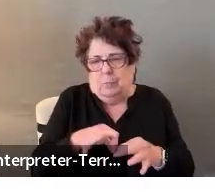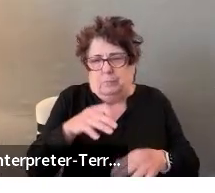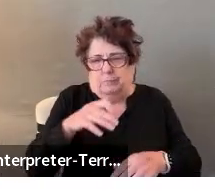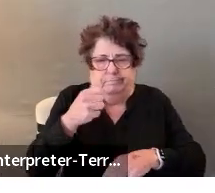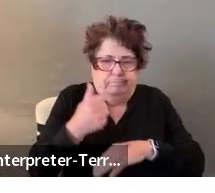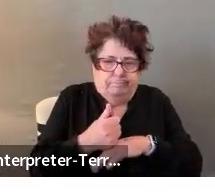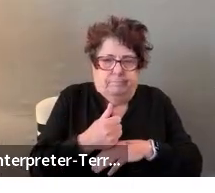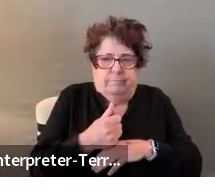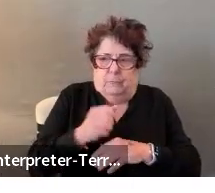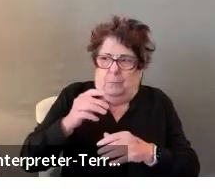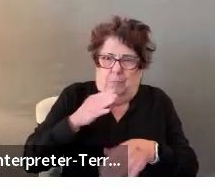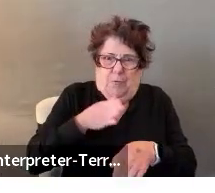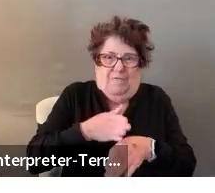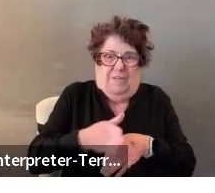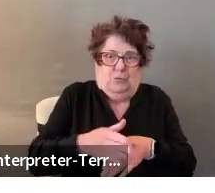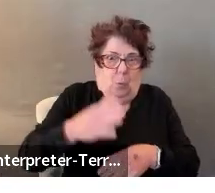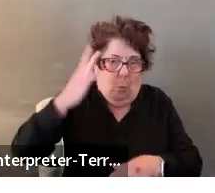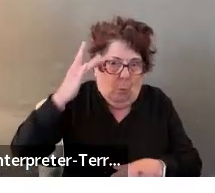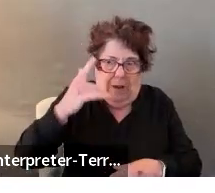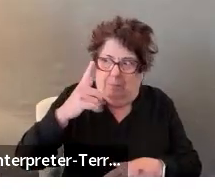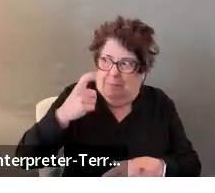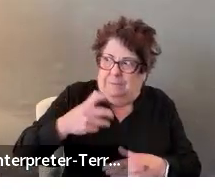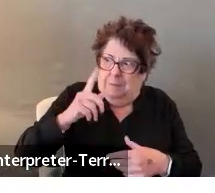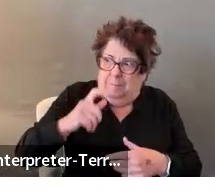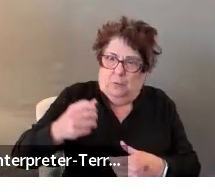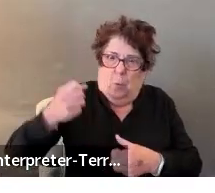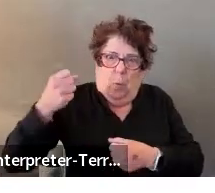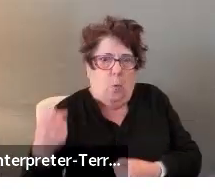must support full body weight with use.